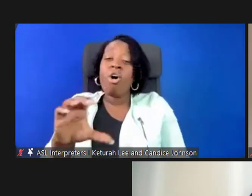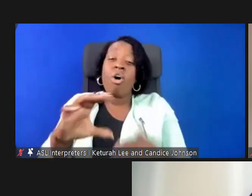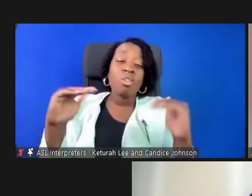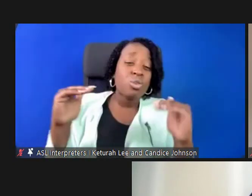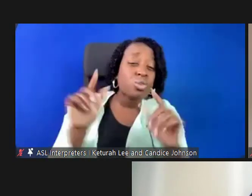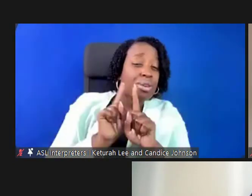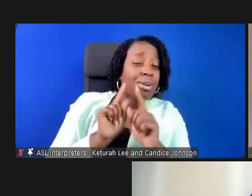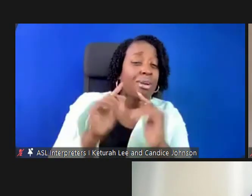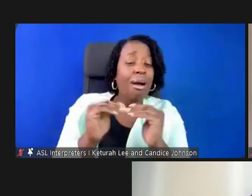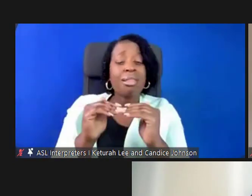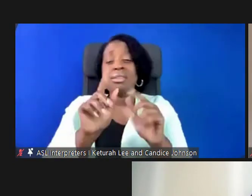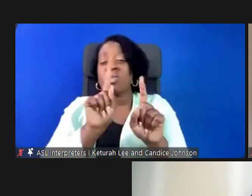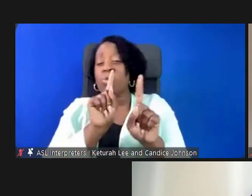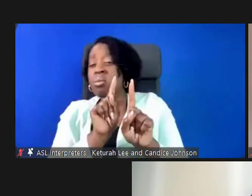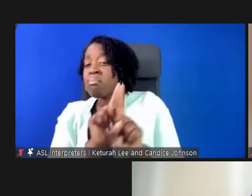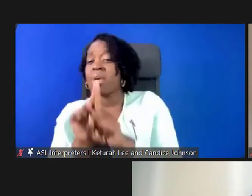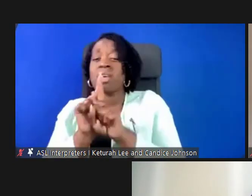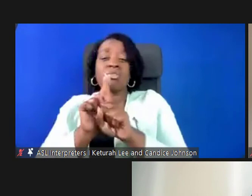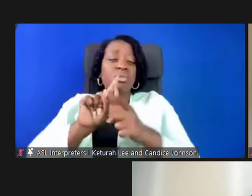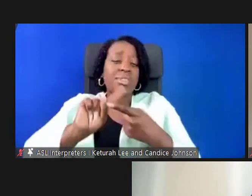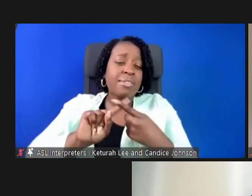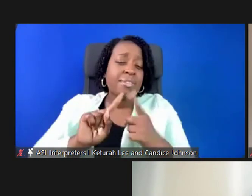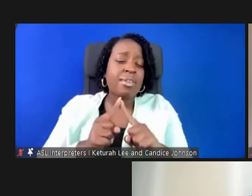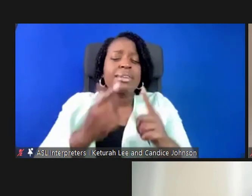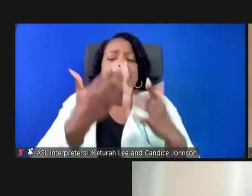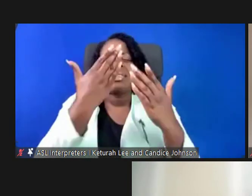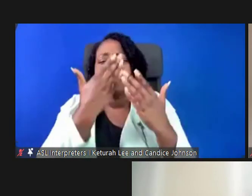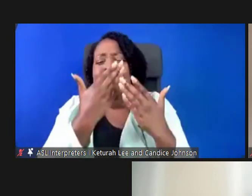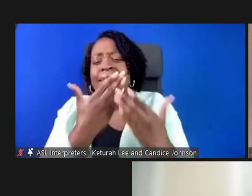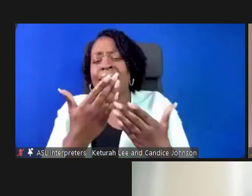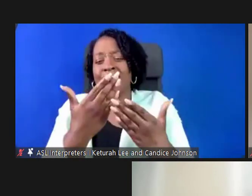Peggy now. Thank you so much.